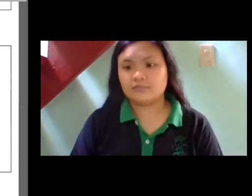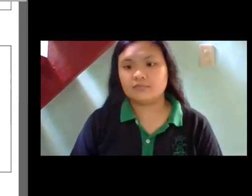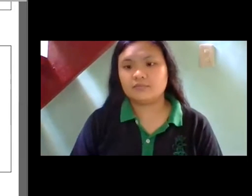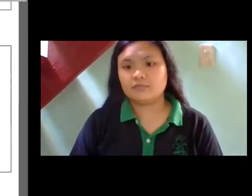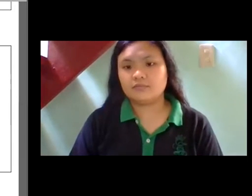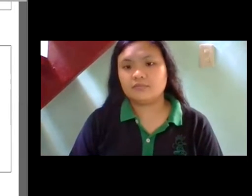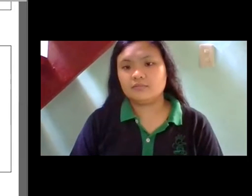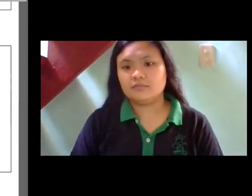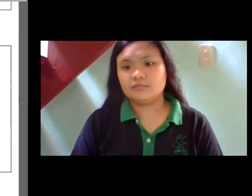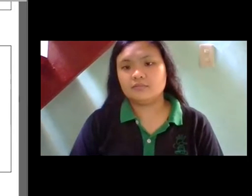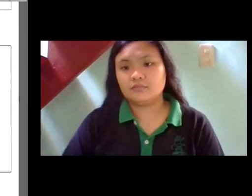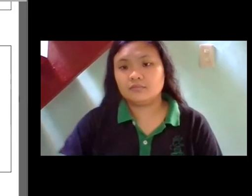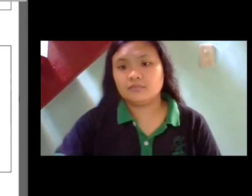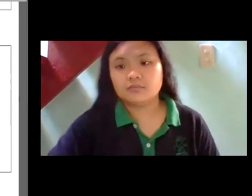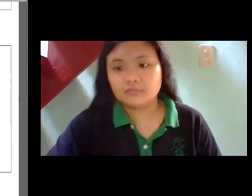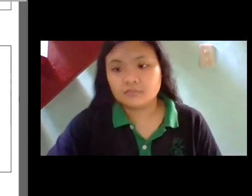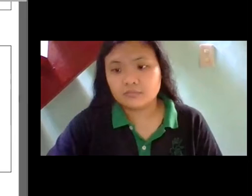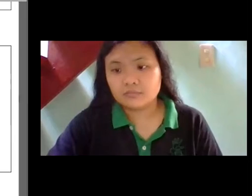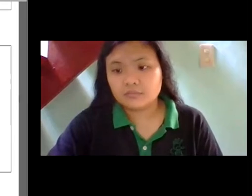One moment. We're just going to spotlight her.